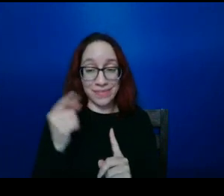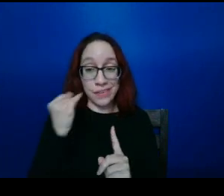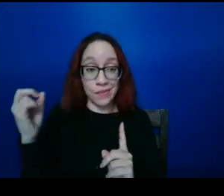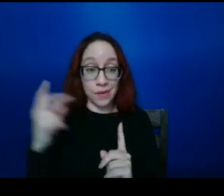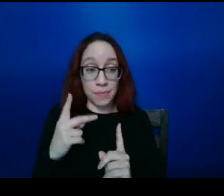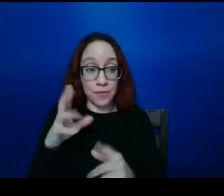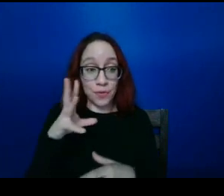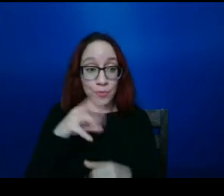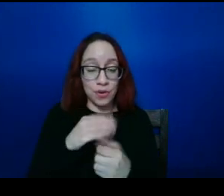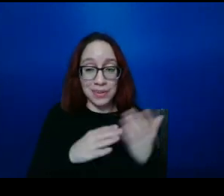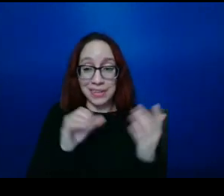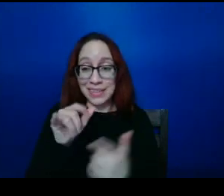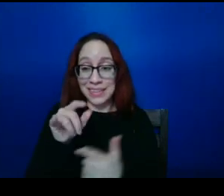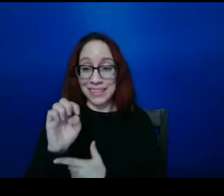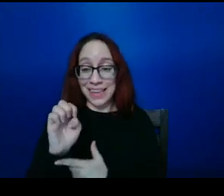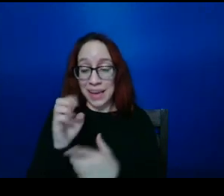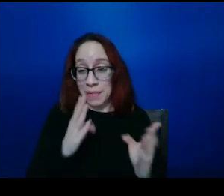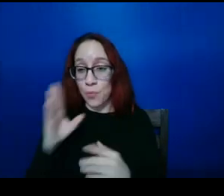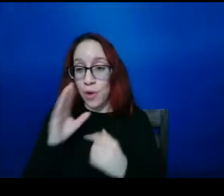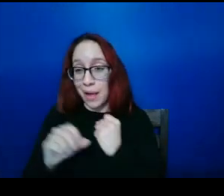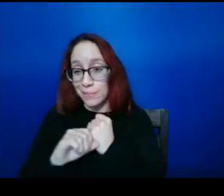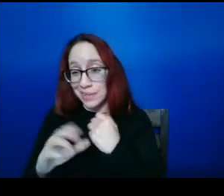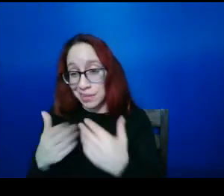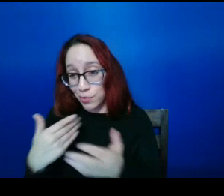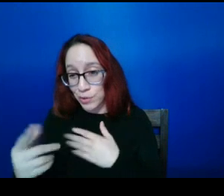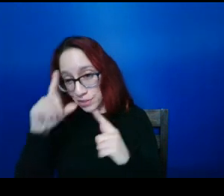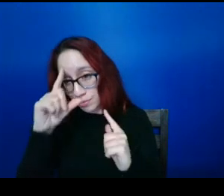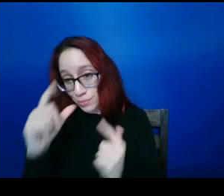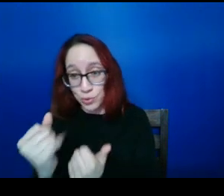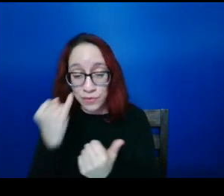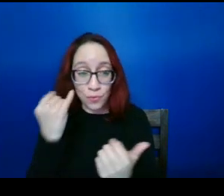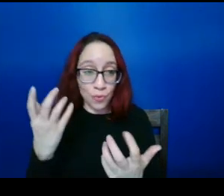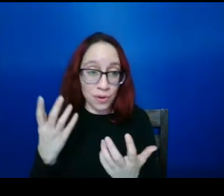as part of a site plan, they'd re-advertise anyway, but it's really your call if you want to